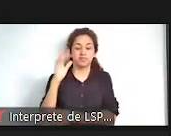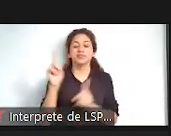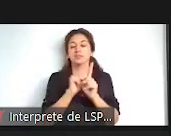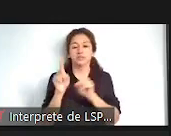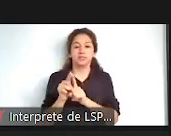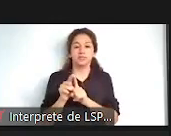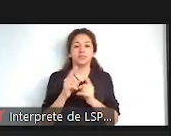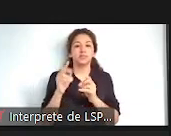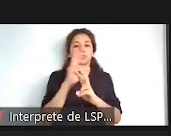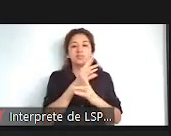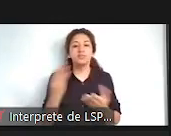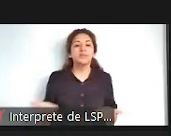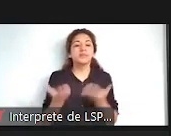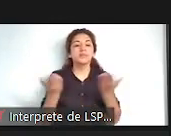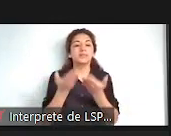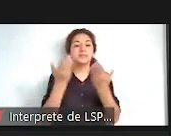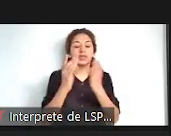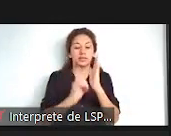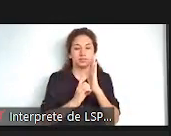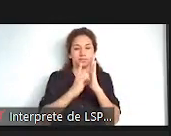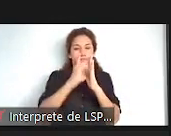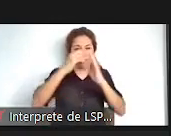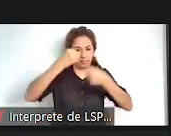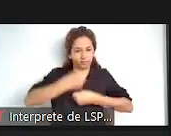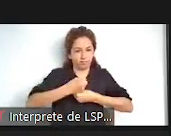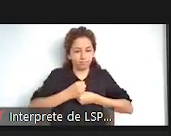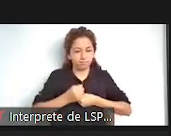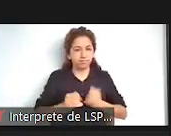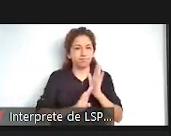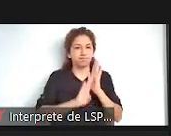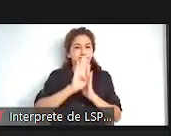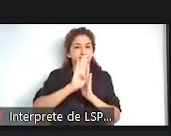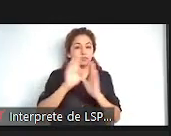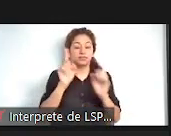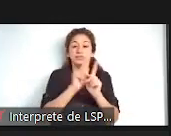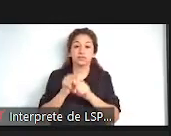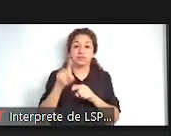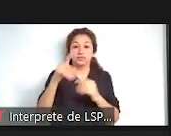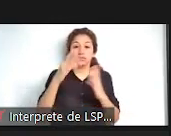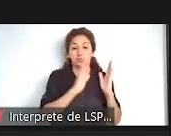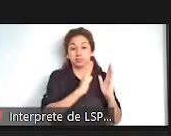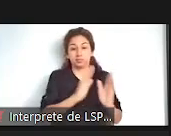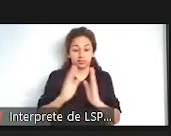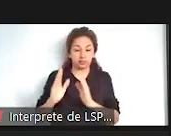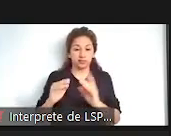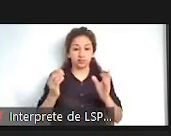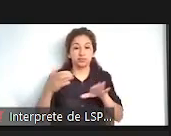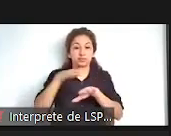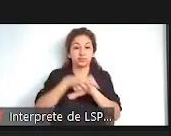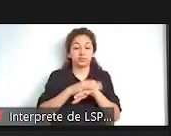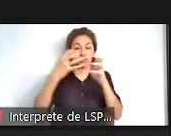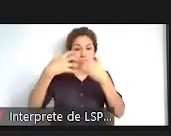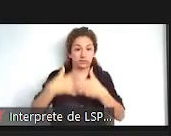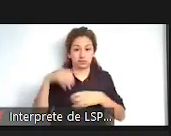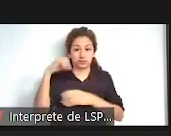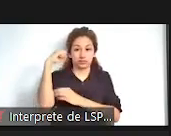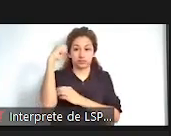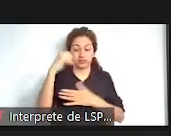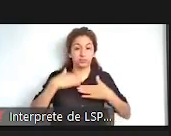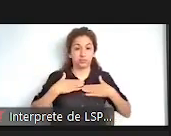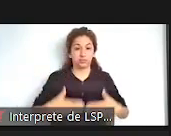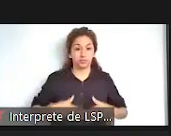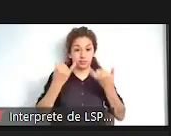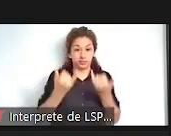the the environment and promoting the sustainable development